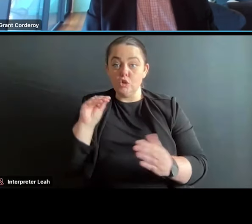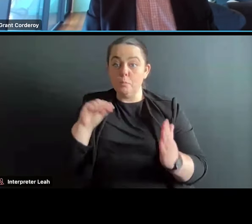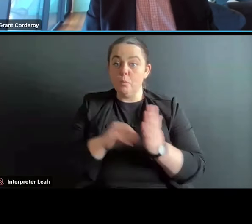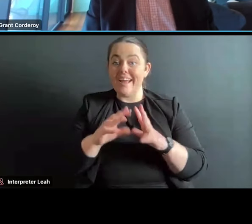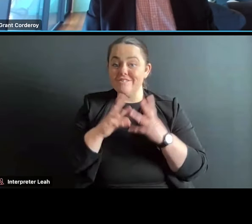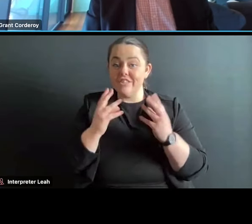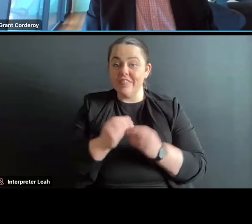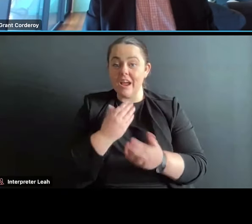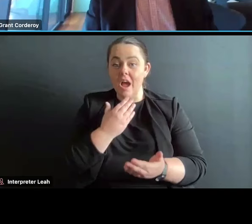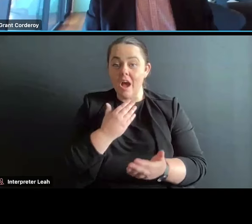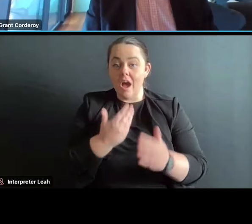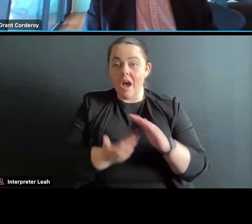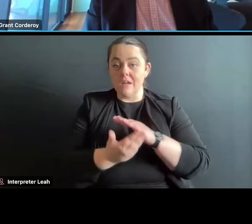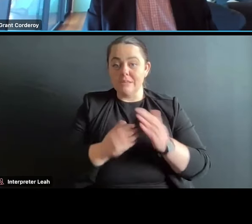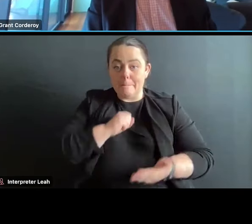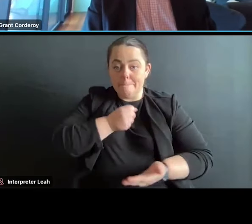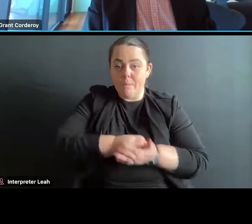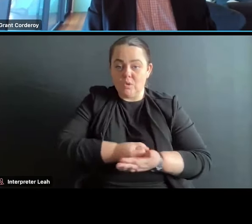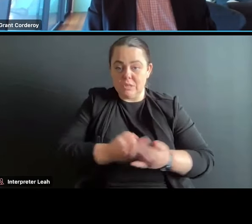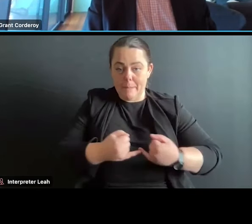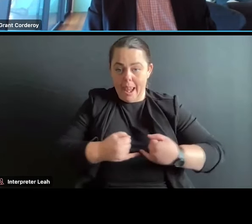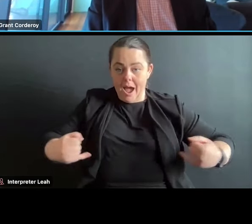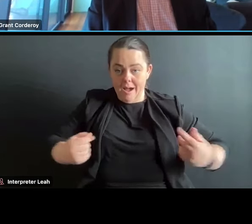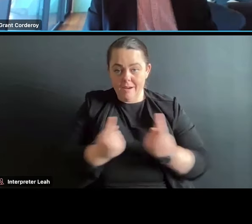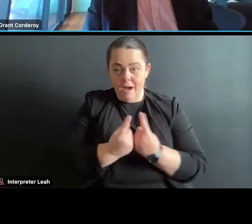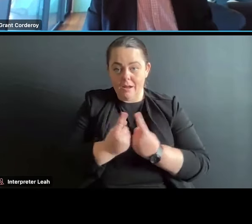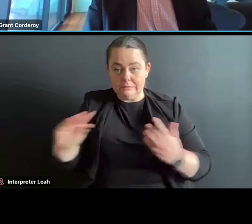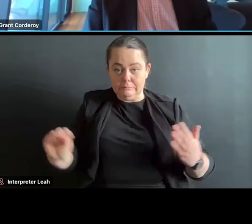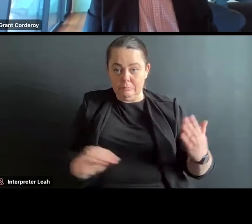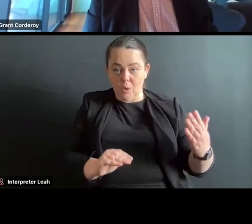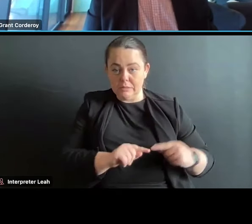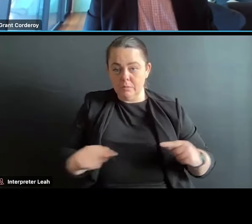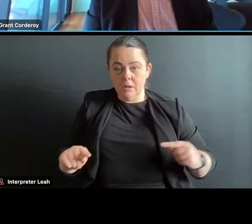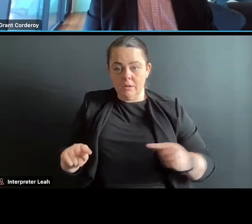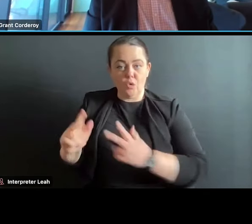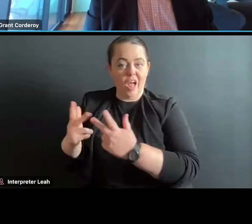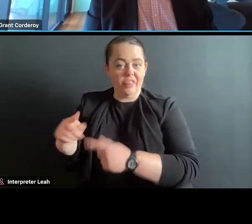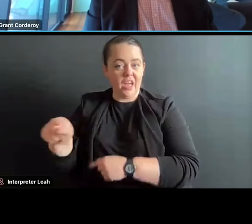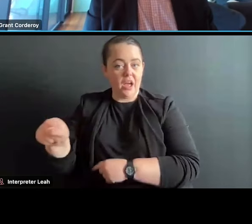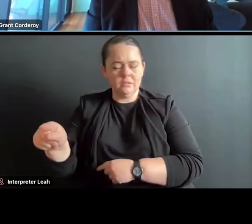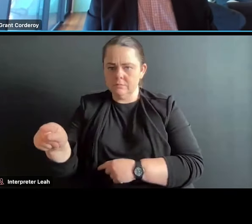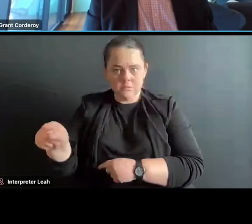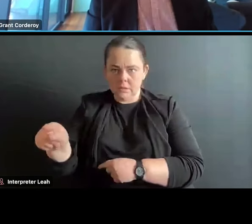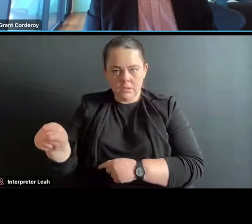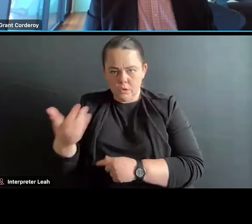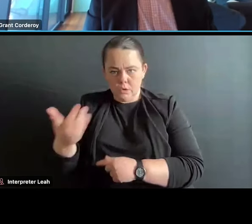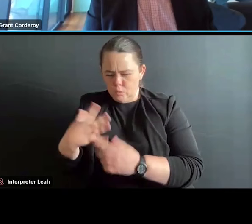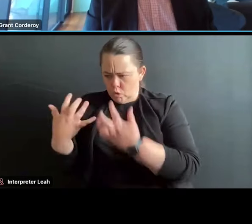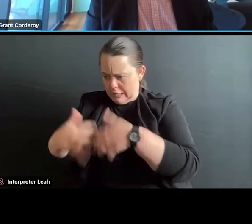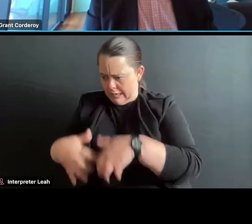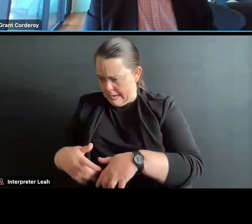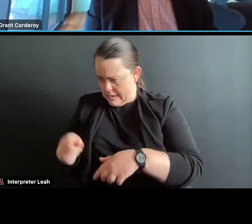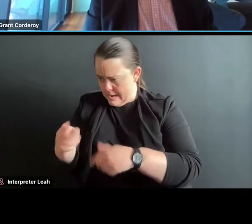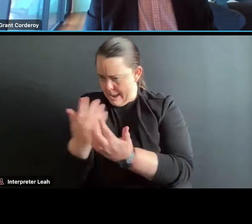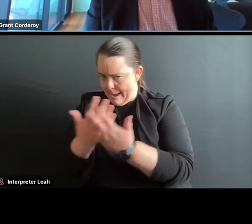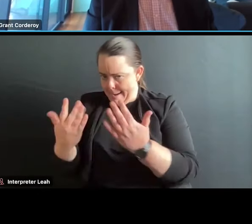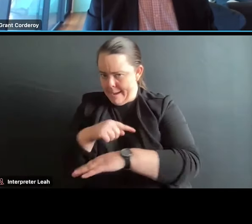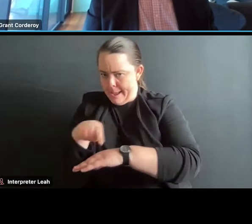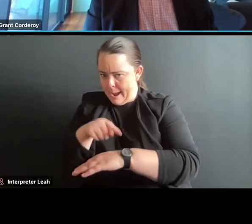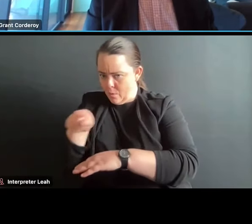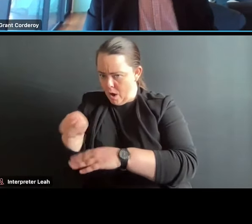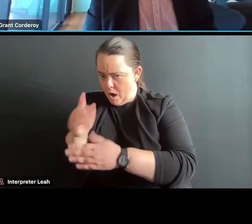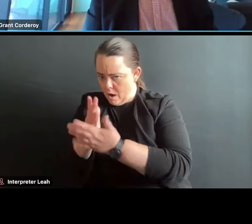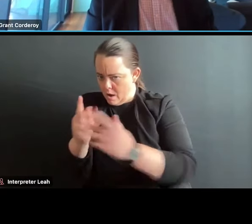that would really distort your minutes and really distort your dollars. So you'll have to, in a sense, allocate from